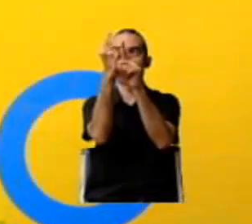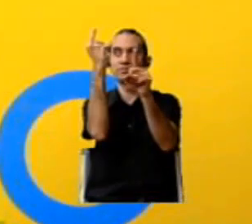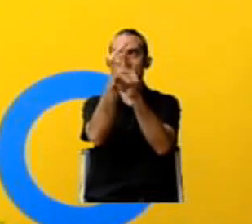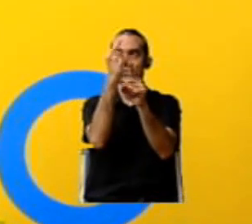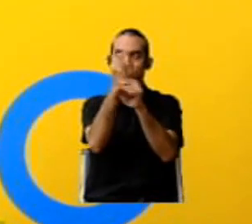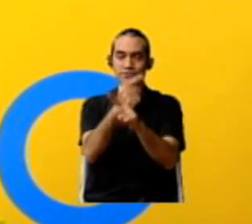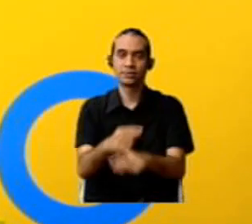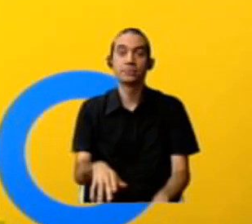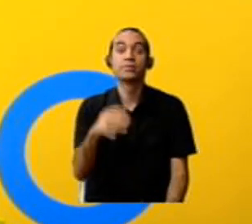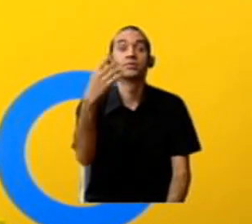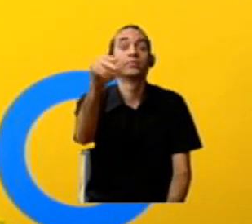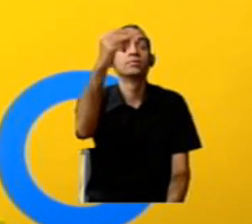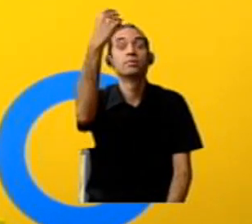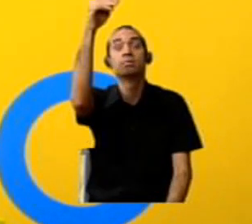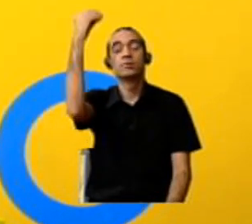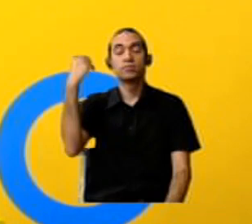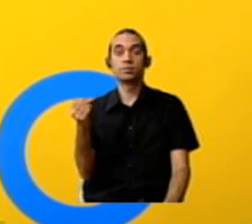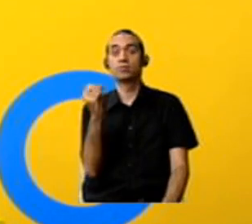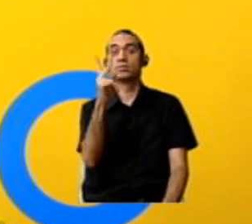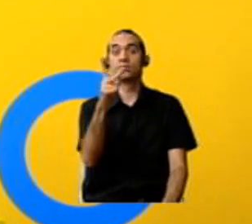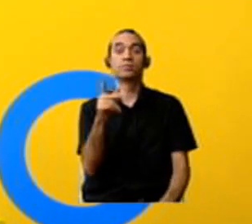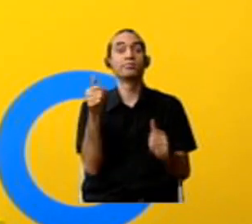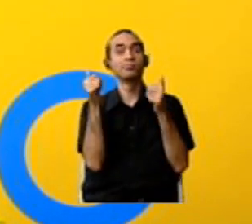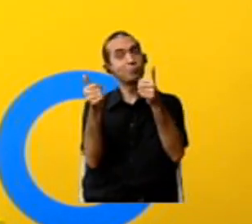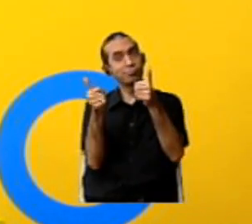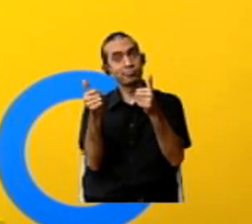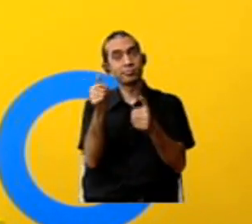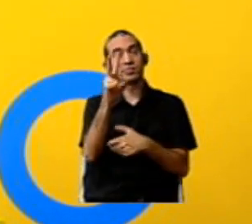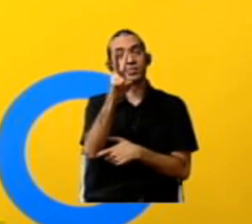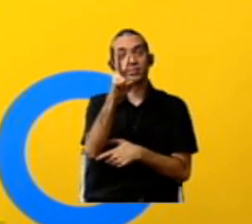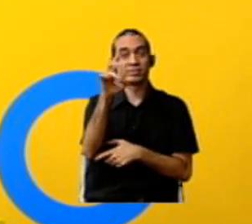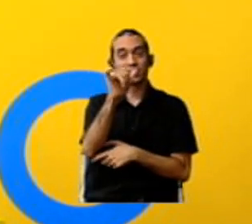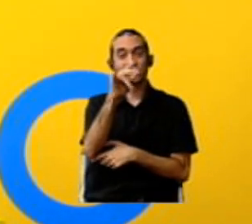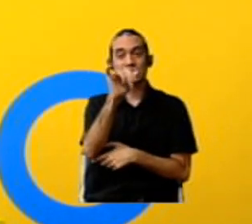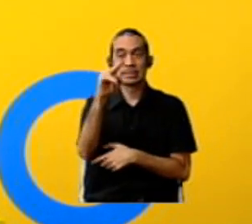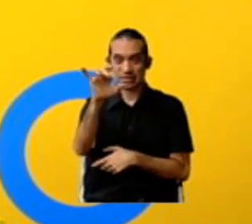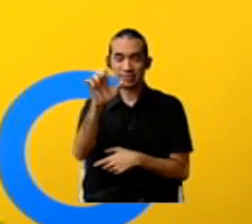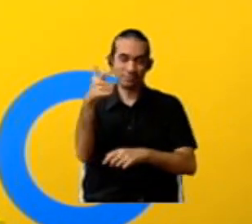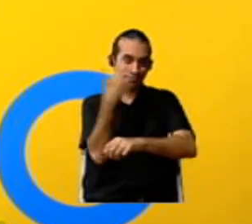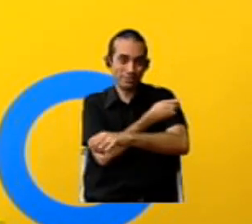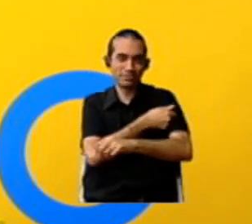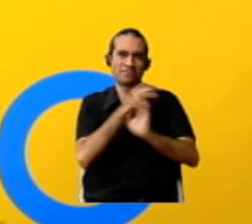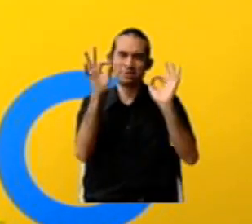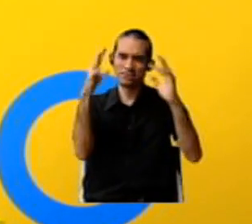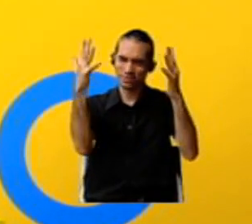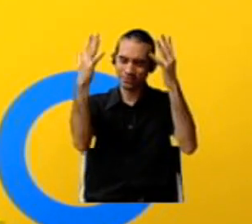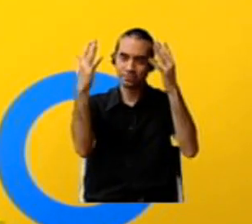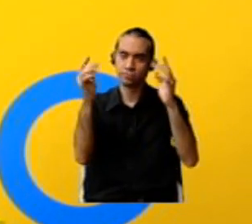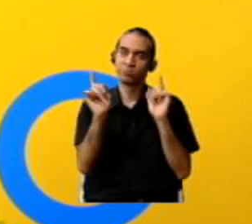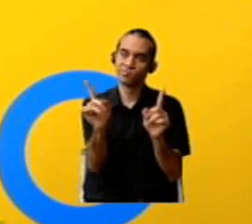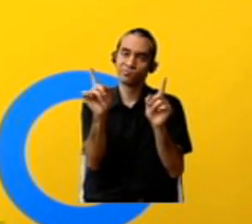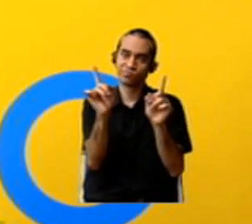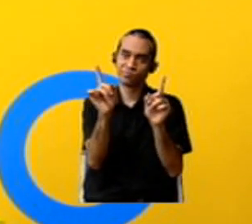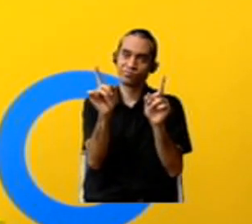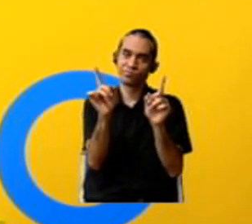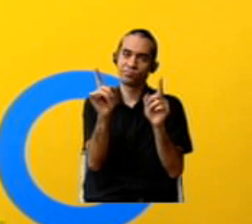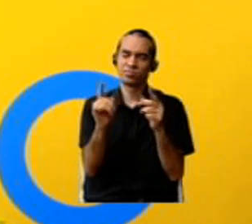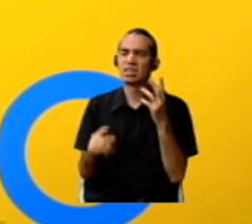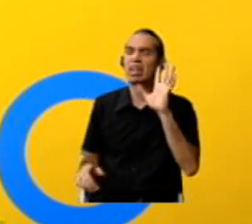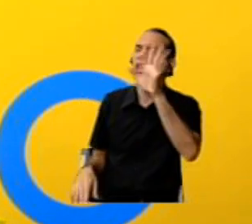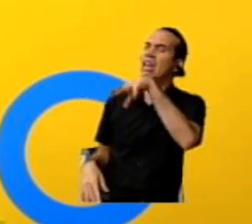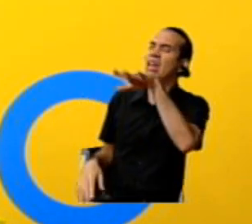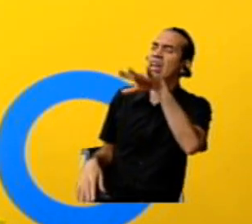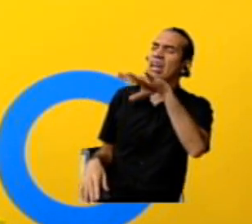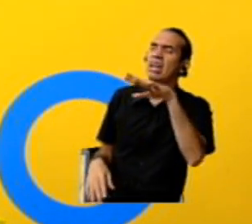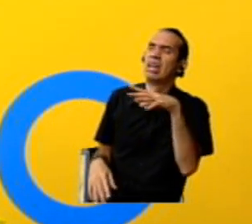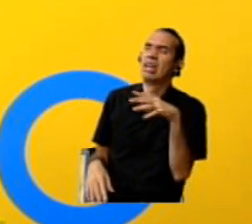one. Okay. Nice. Vaccine. That is awesome. But what is that